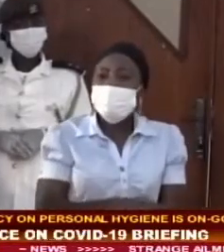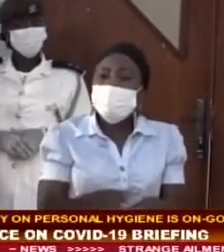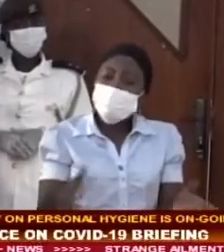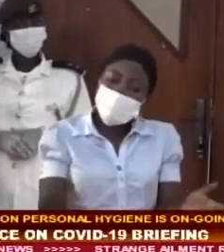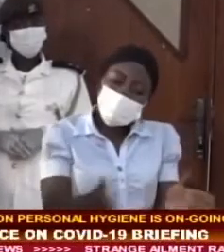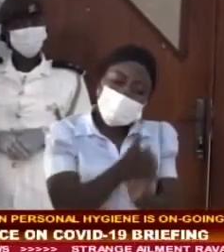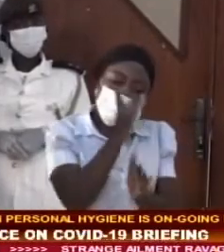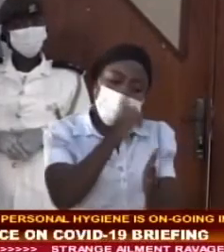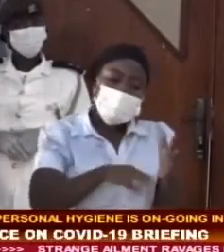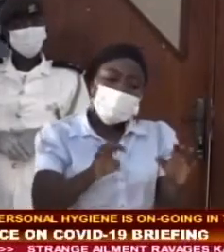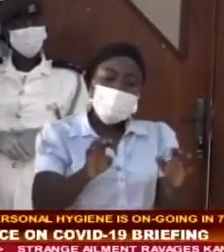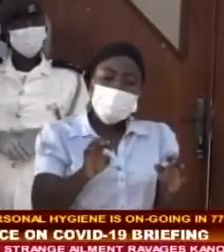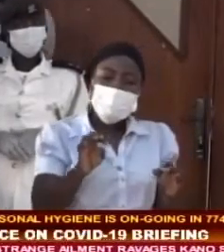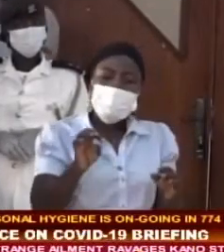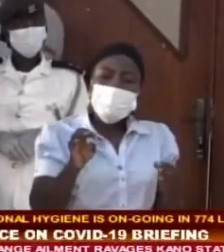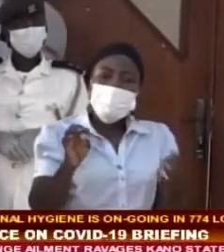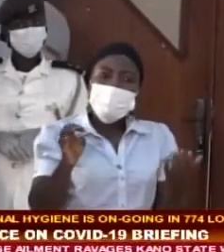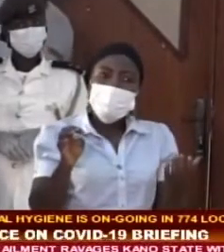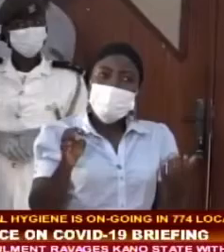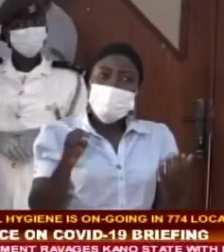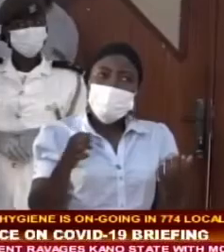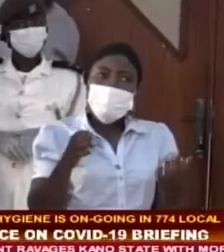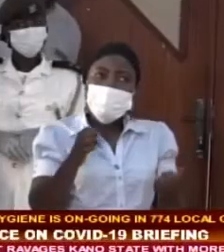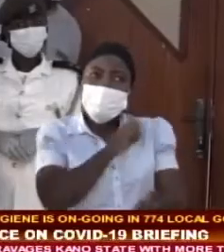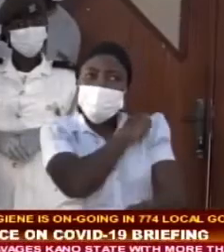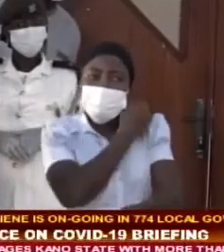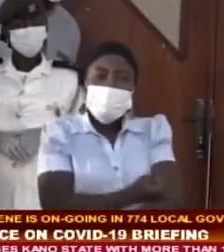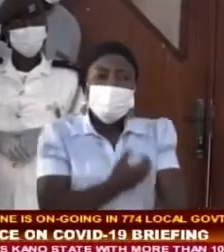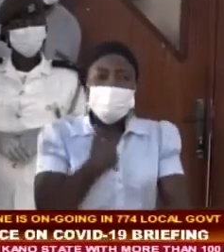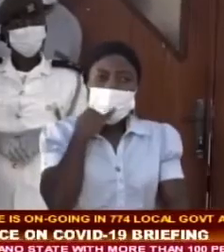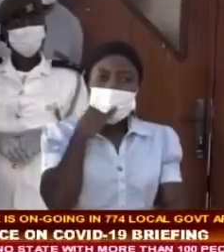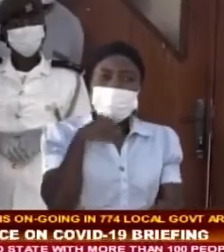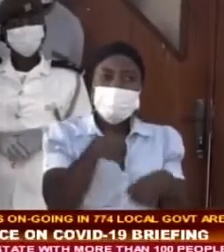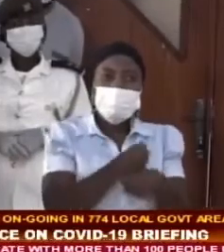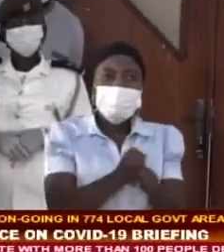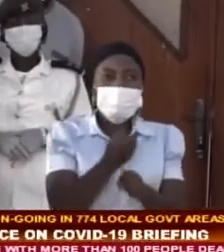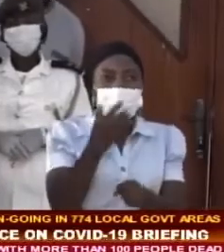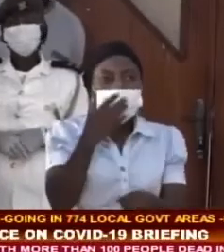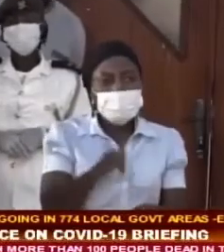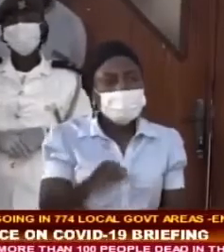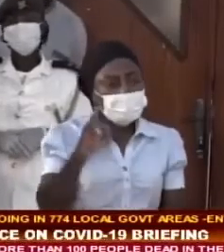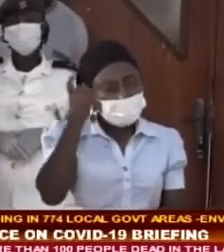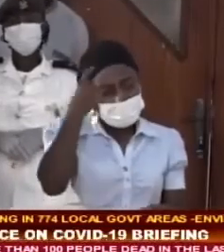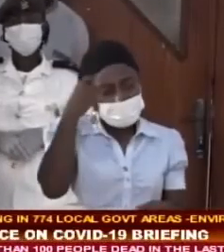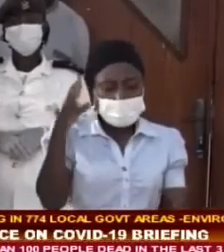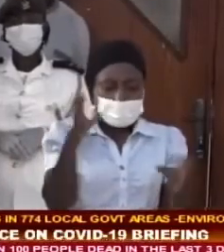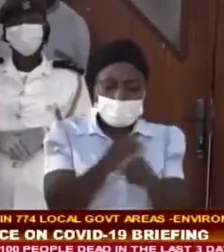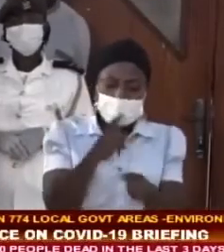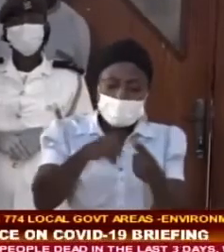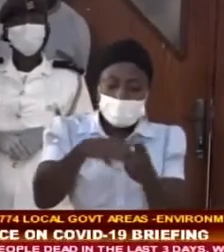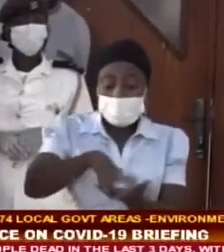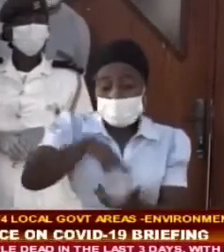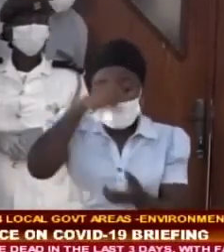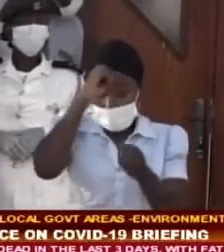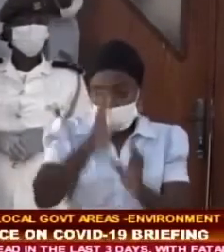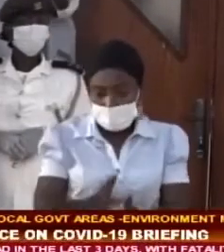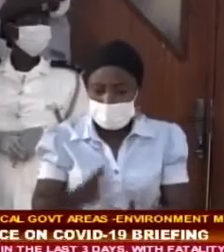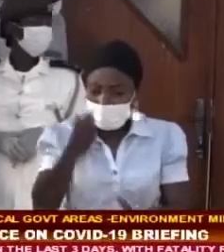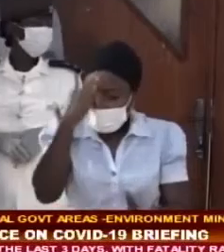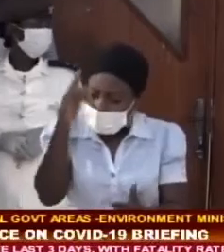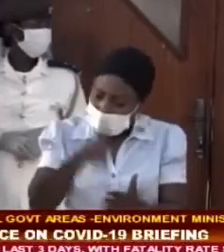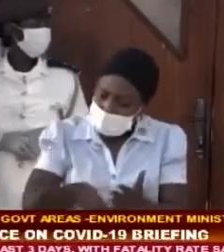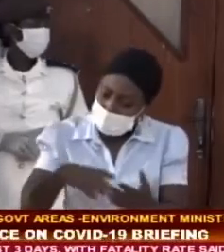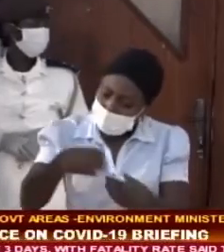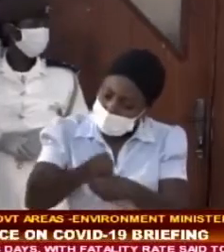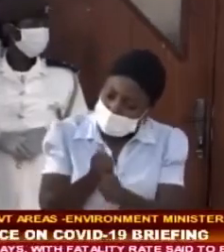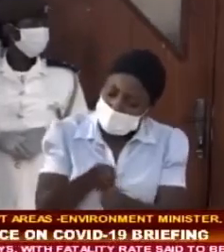what efforts have been made by this committee or the federal government to get to these students and know the efficacy of their